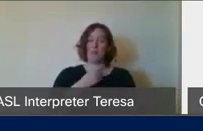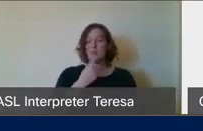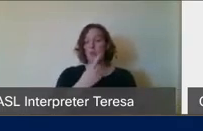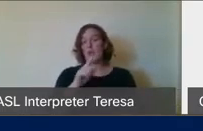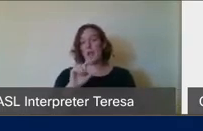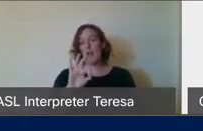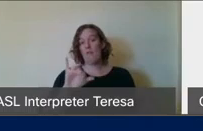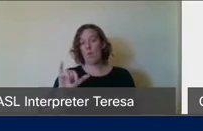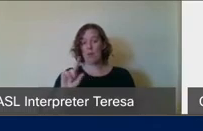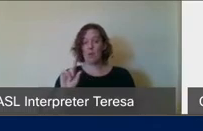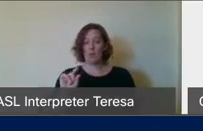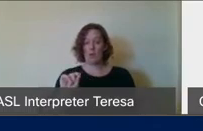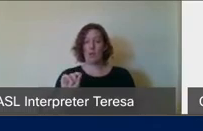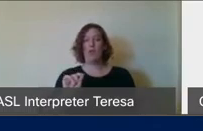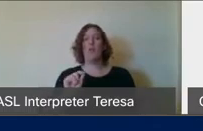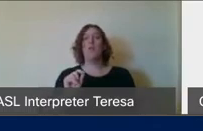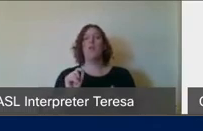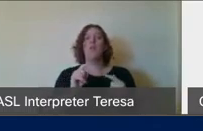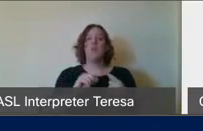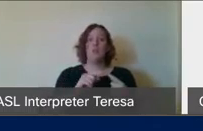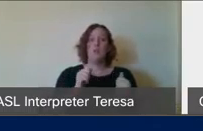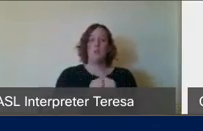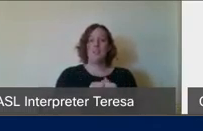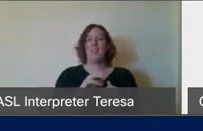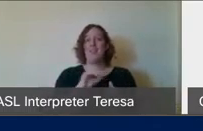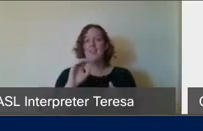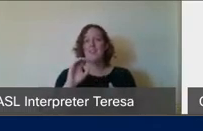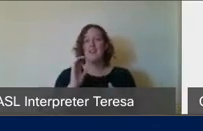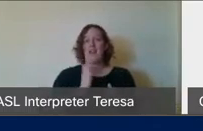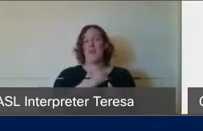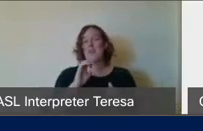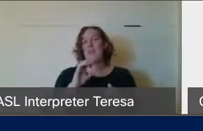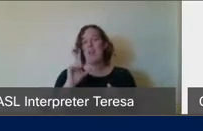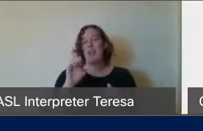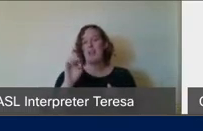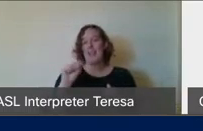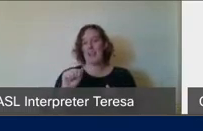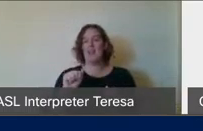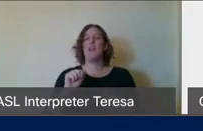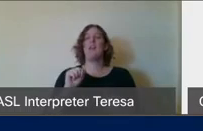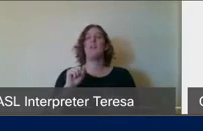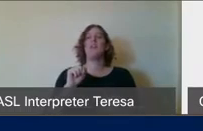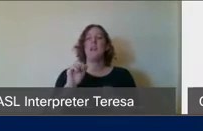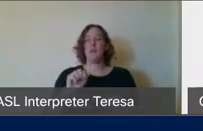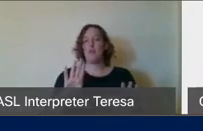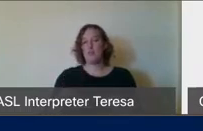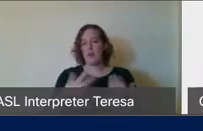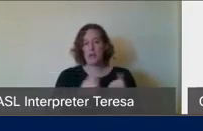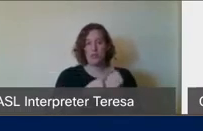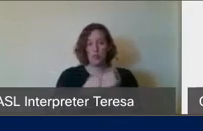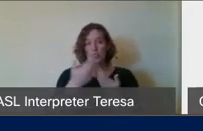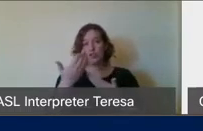we, along with our LEAs, which are our local education agencies, were able to provide supports and services